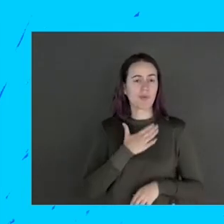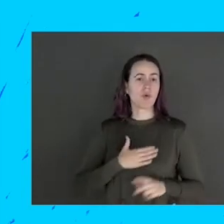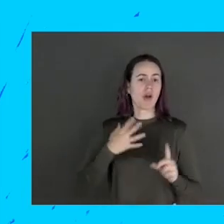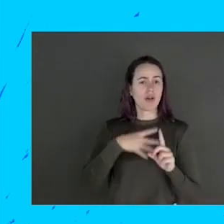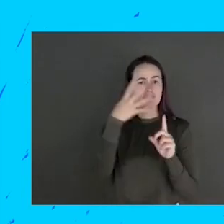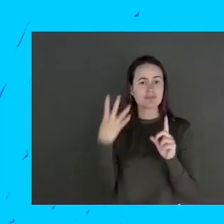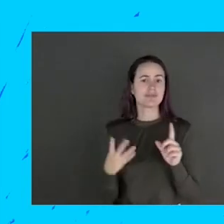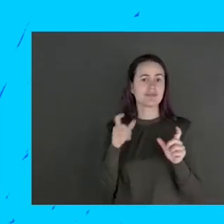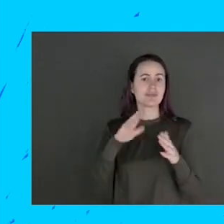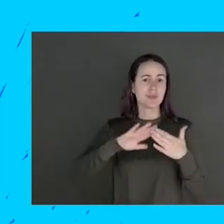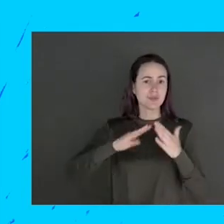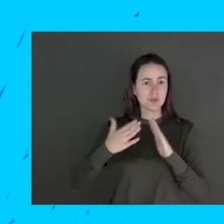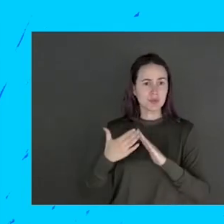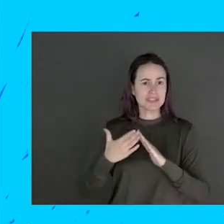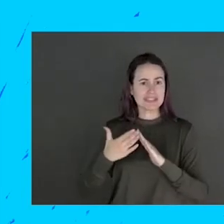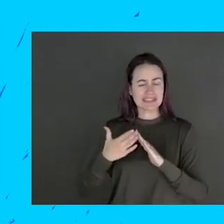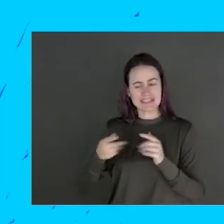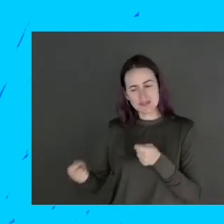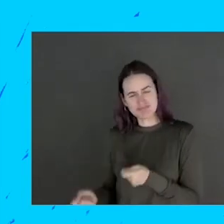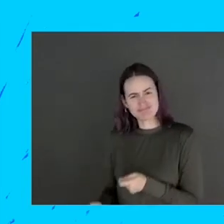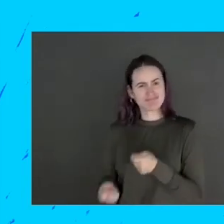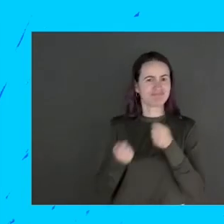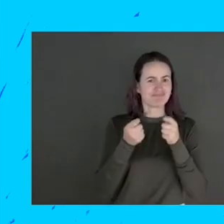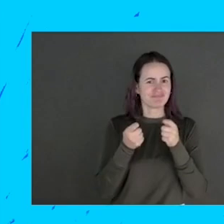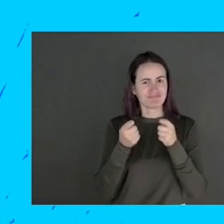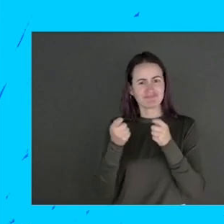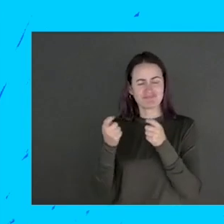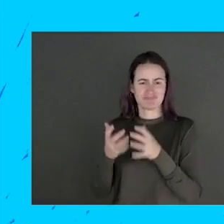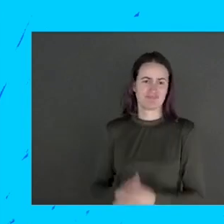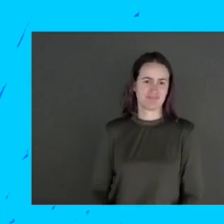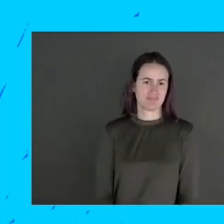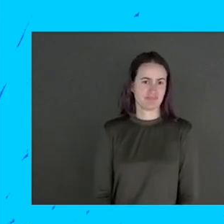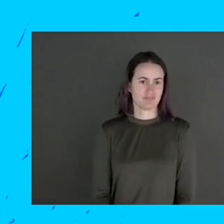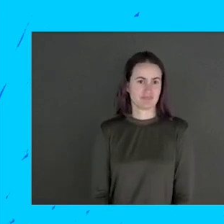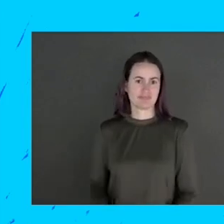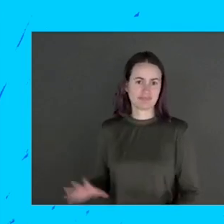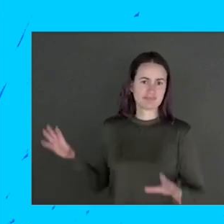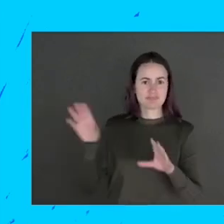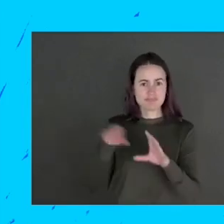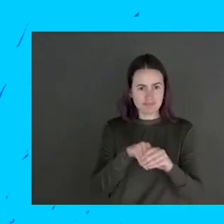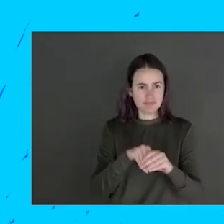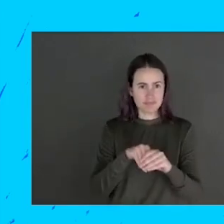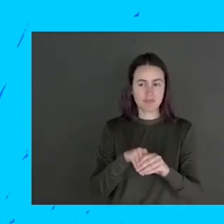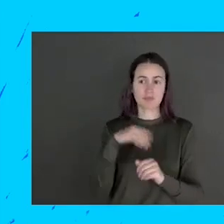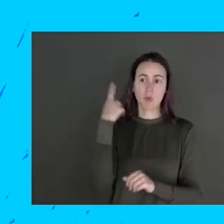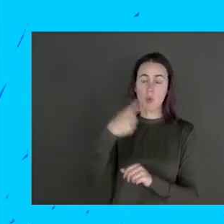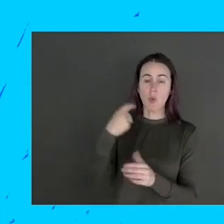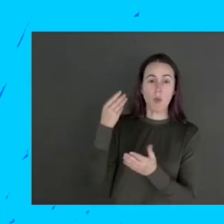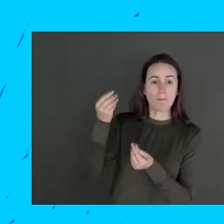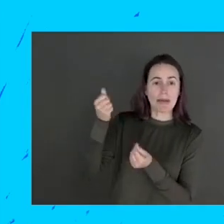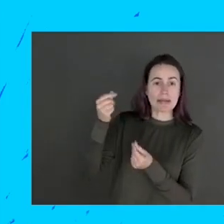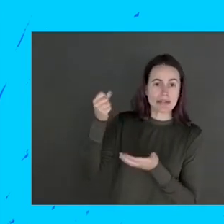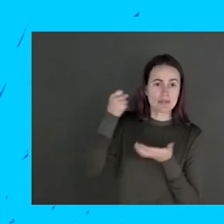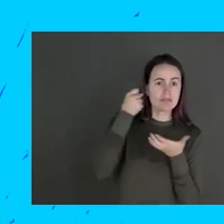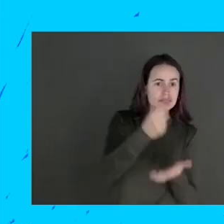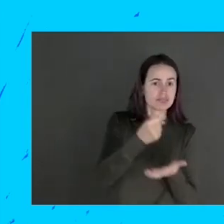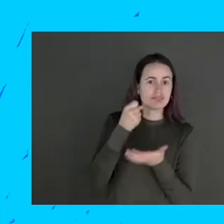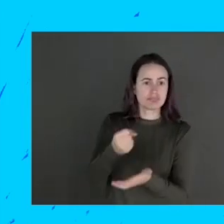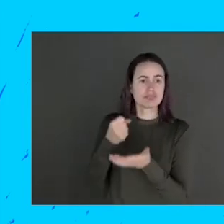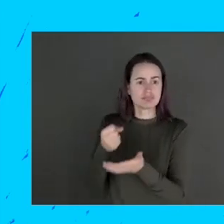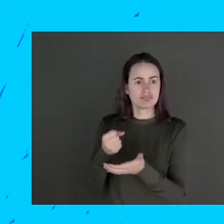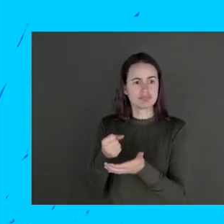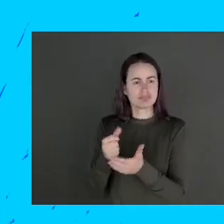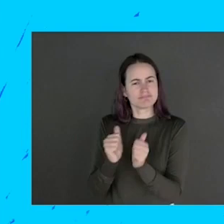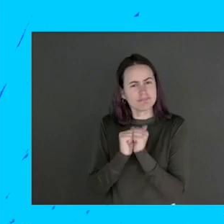is not left behind. I am calling on investors for the protection of the